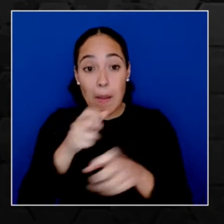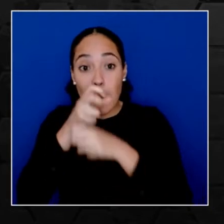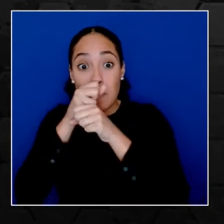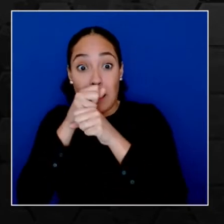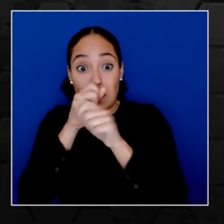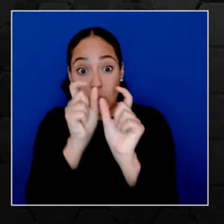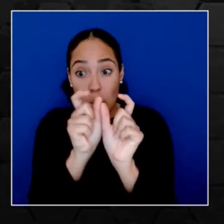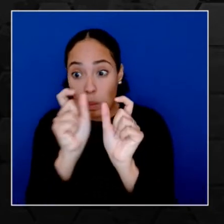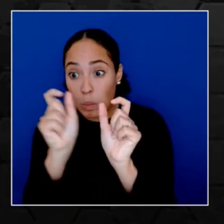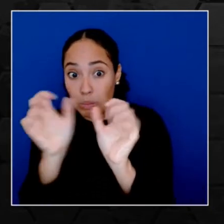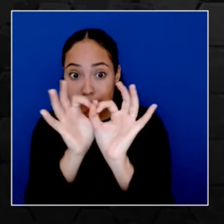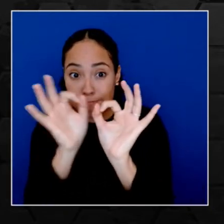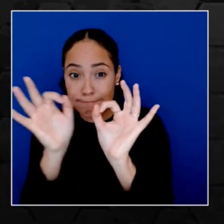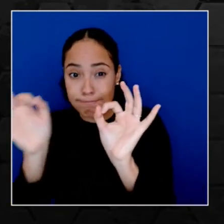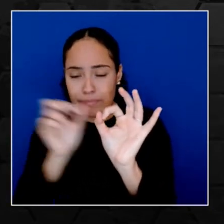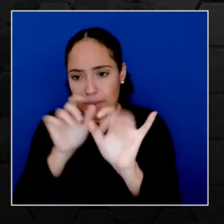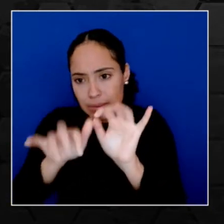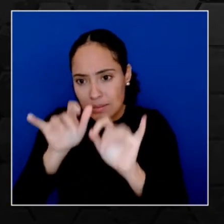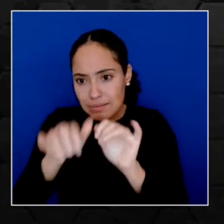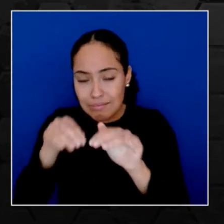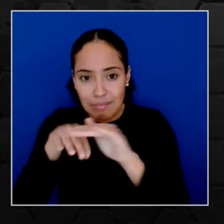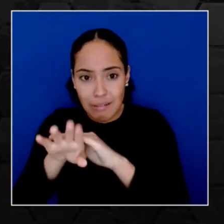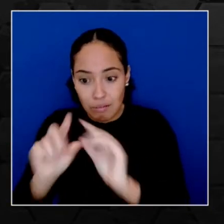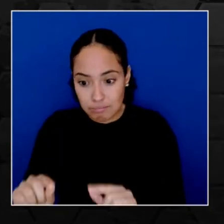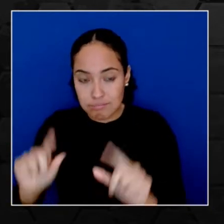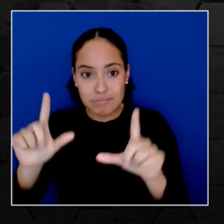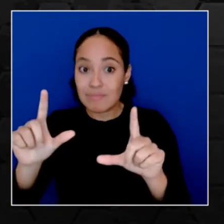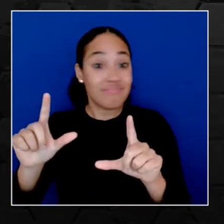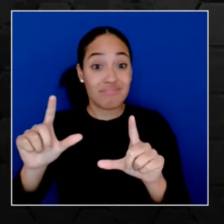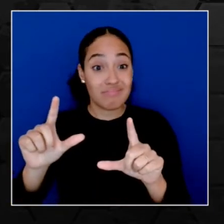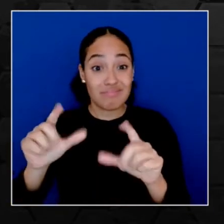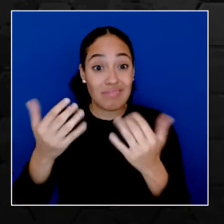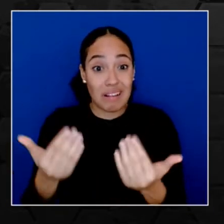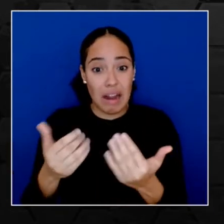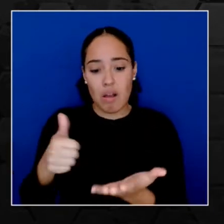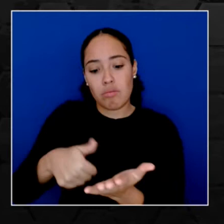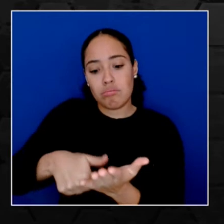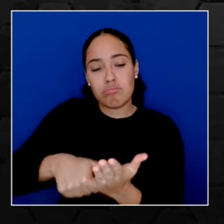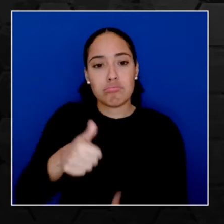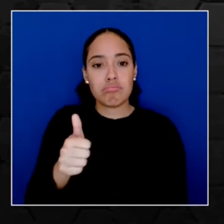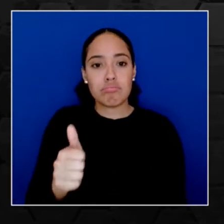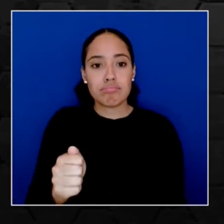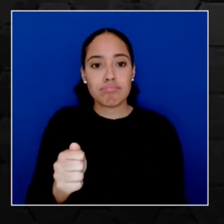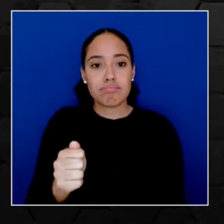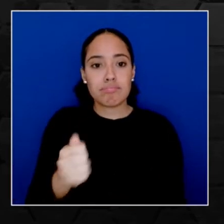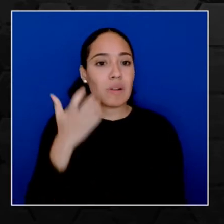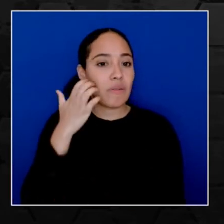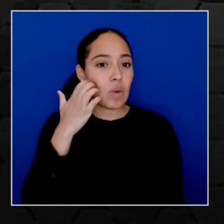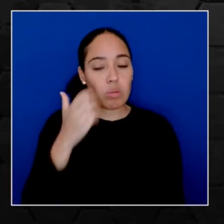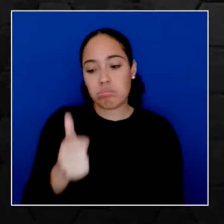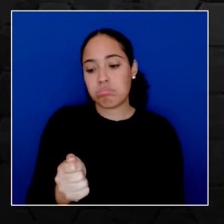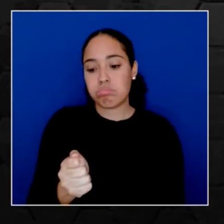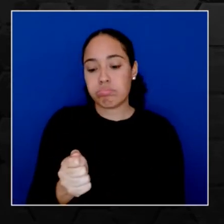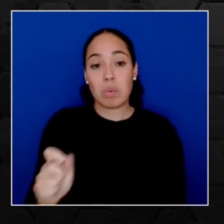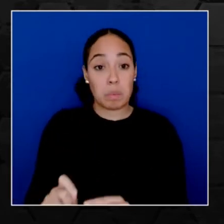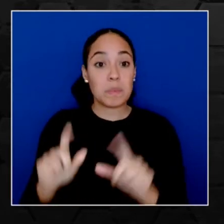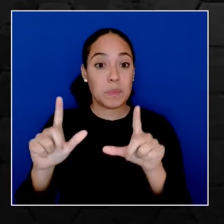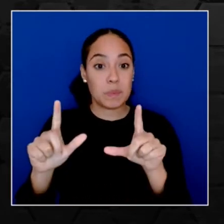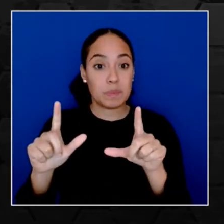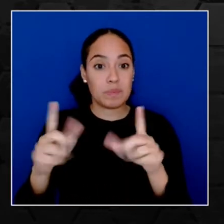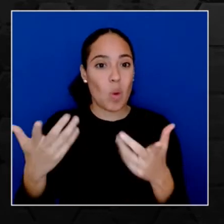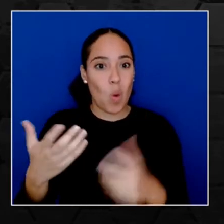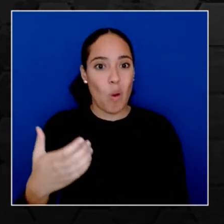Another fitting example is the lock screen of your phone. So today, if you go purchase any phone off a store or